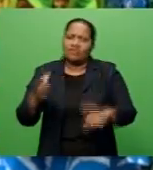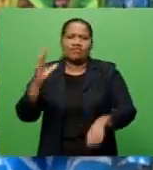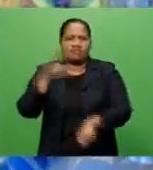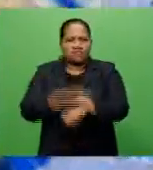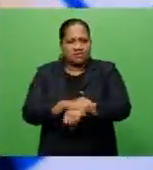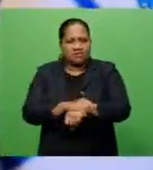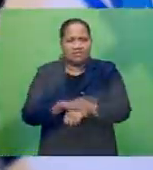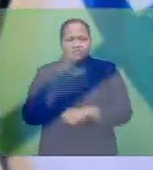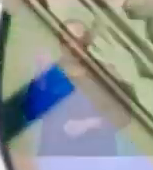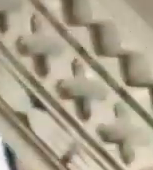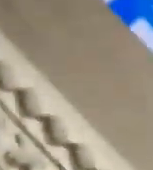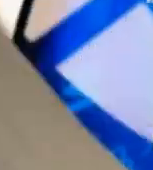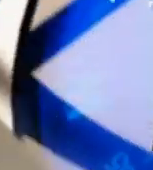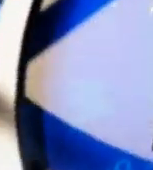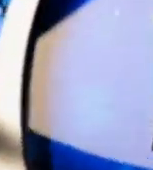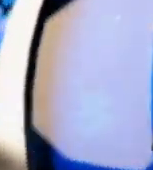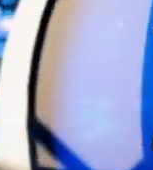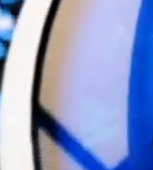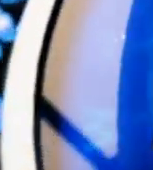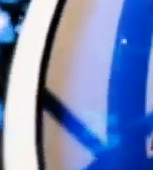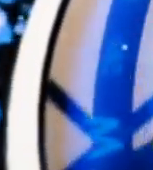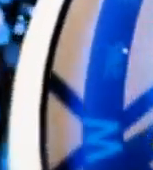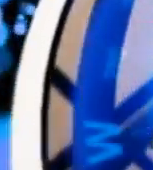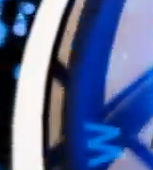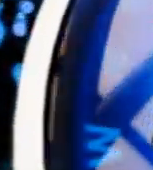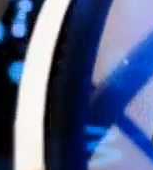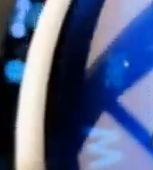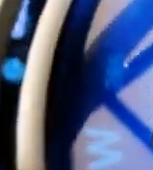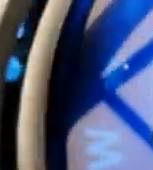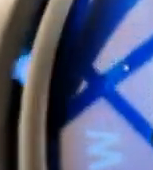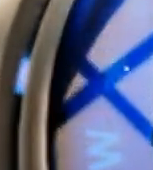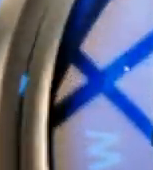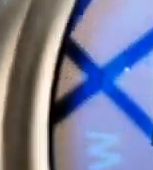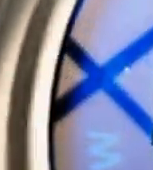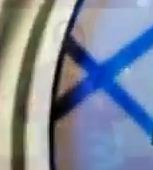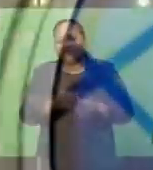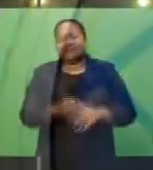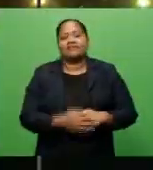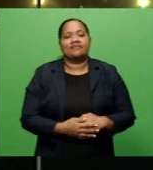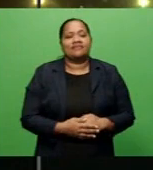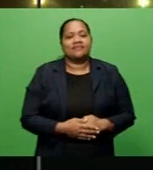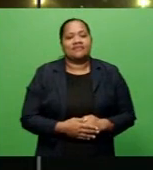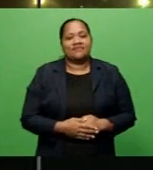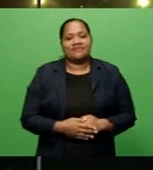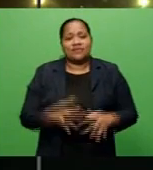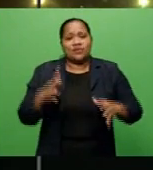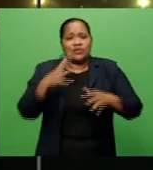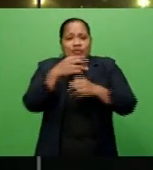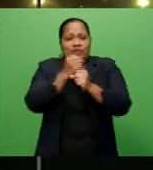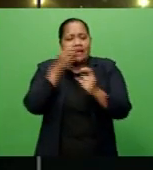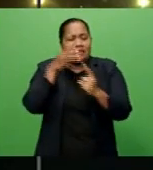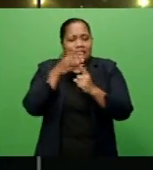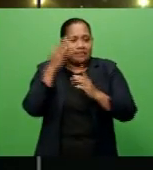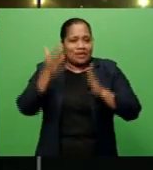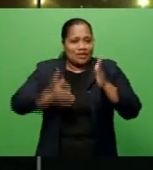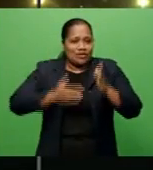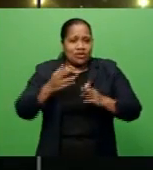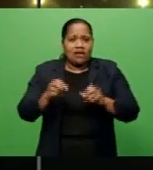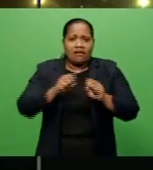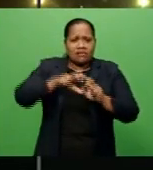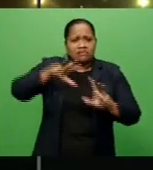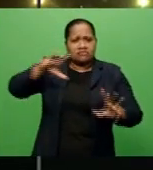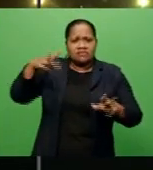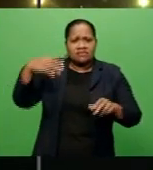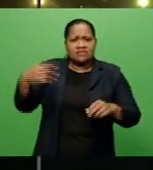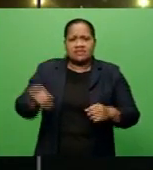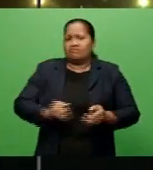your life. And recapping our main stories, Vanua Levu faces